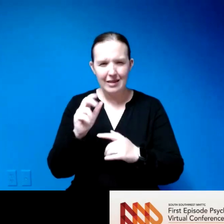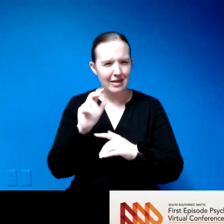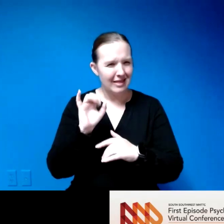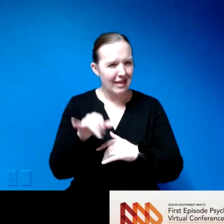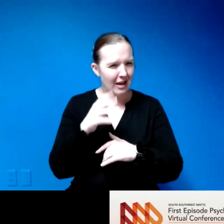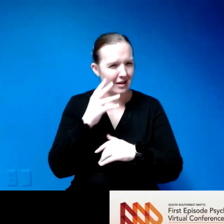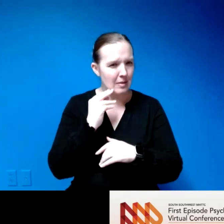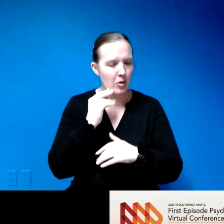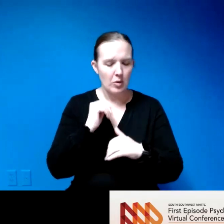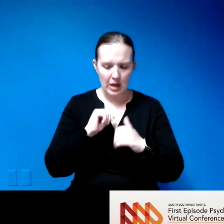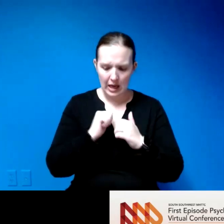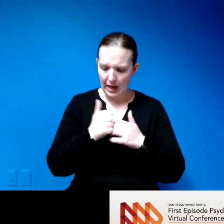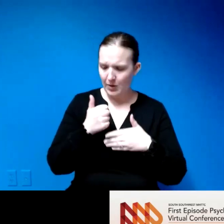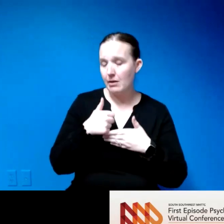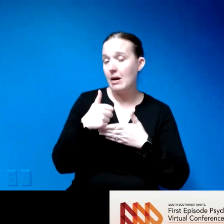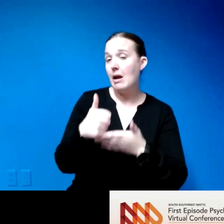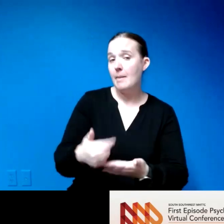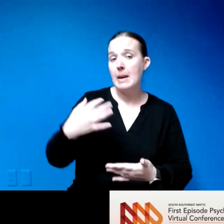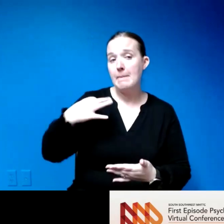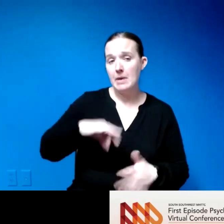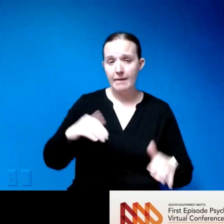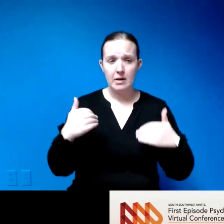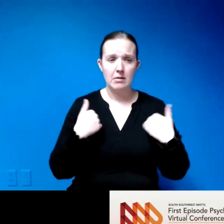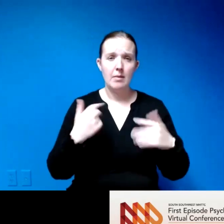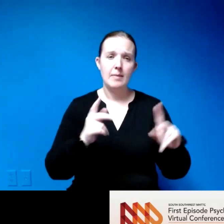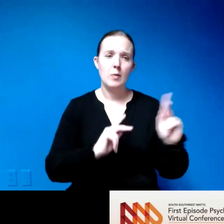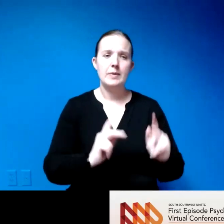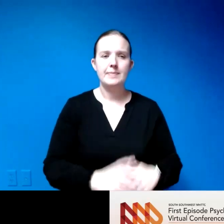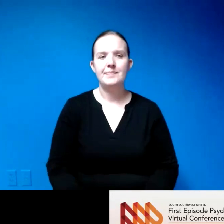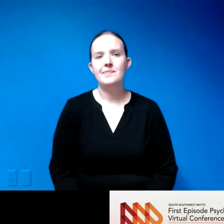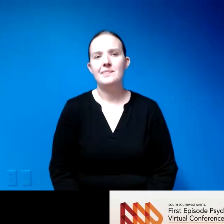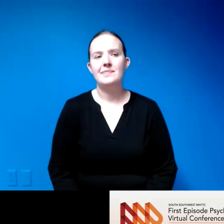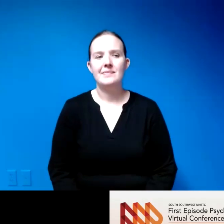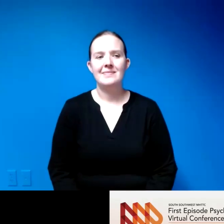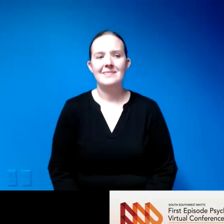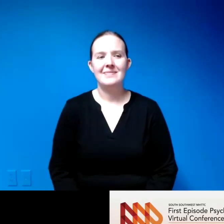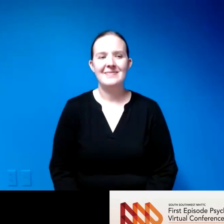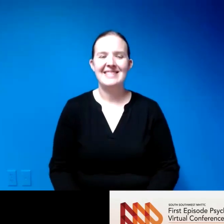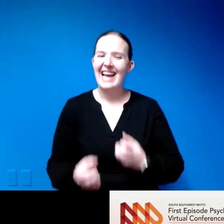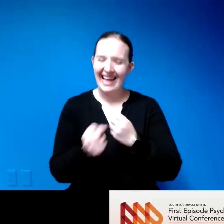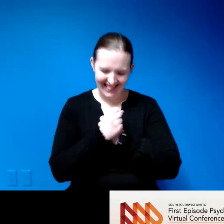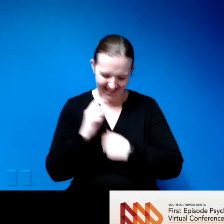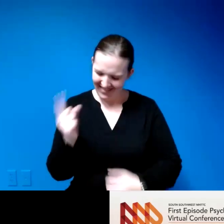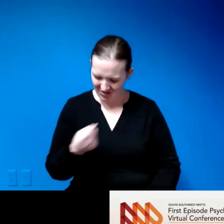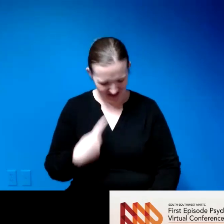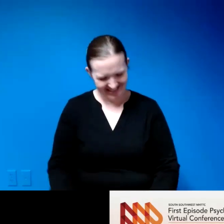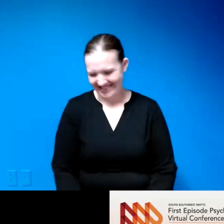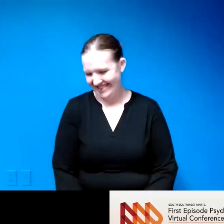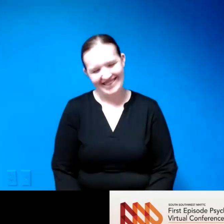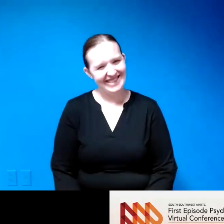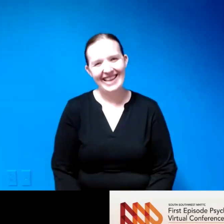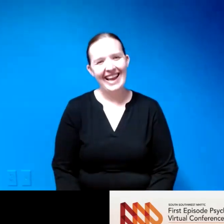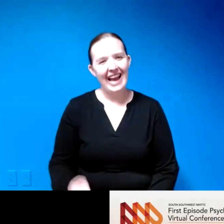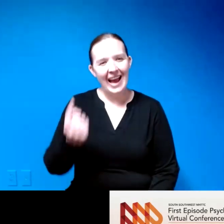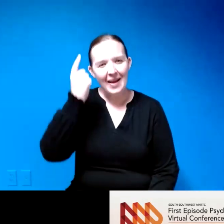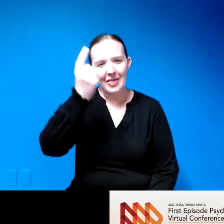and how it can be helpful for young people. Well, I love this question, Molly. It's making me think of